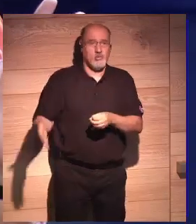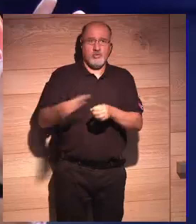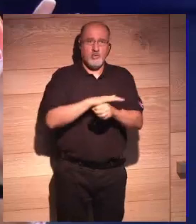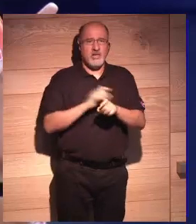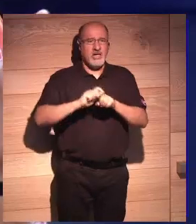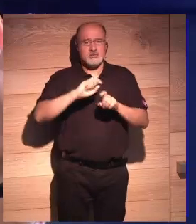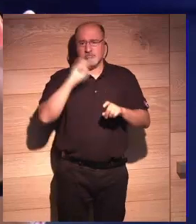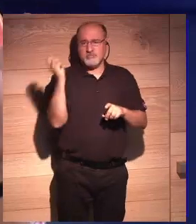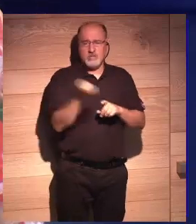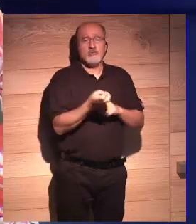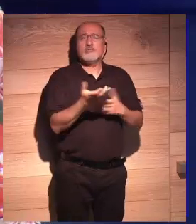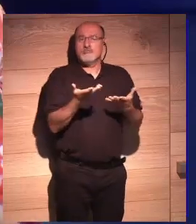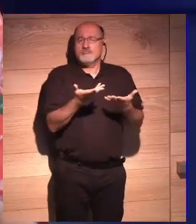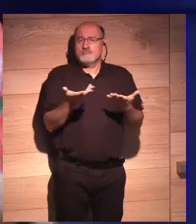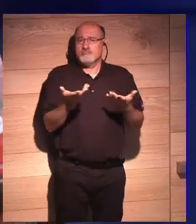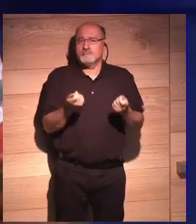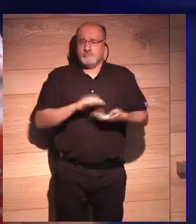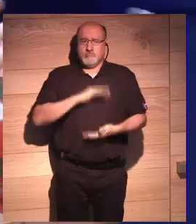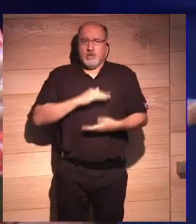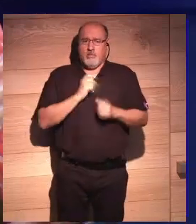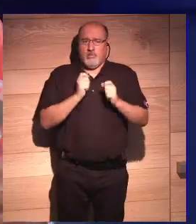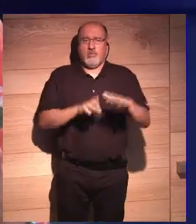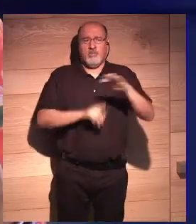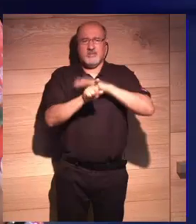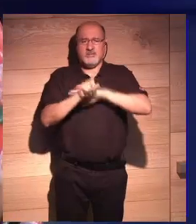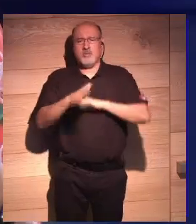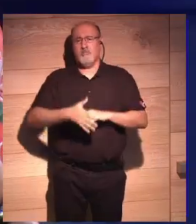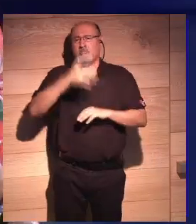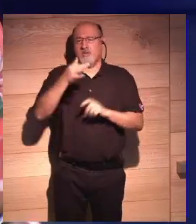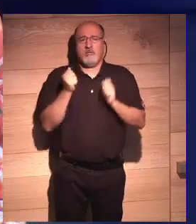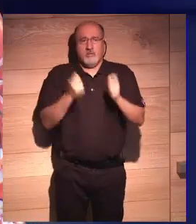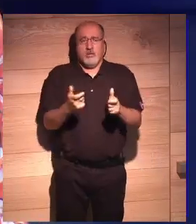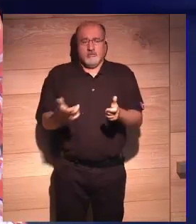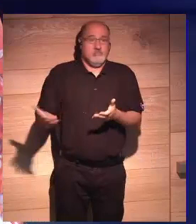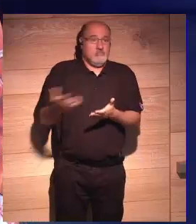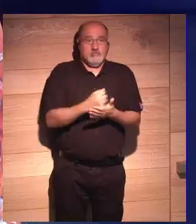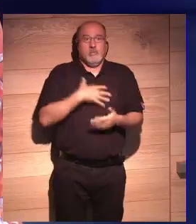have to understand this sector as something that covers really many different